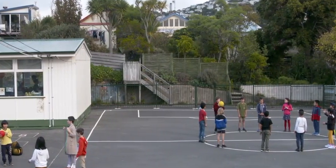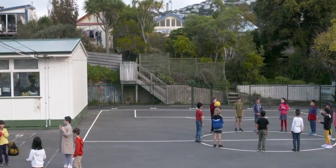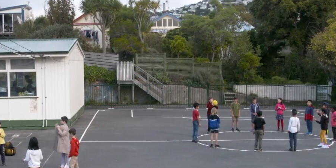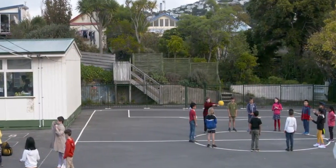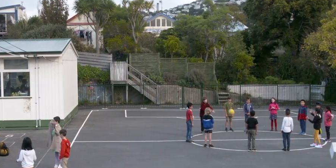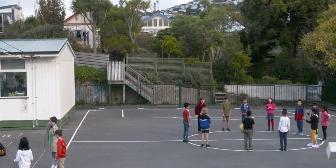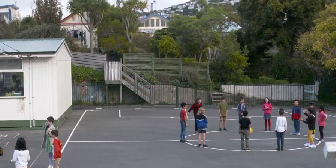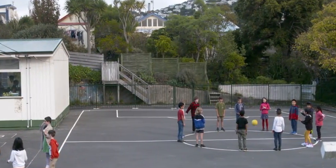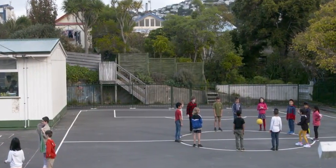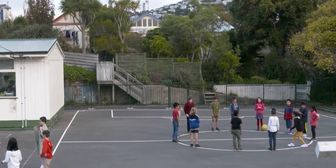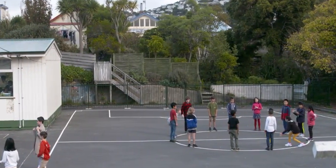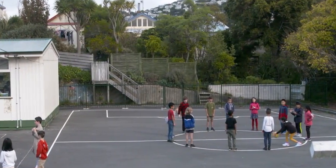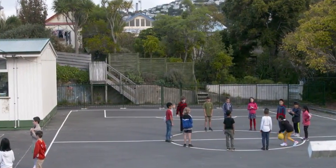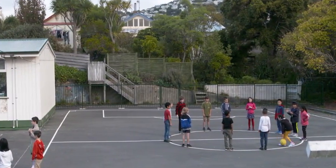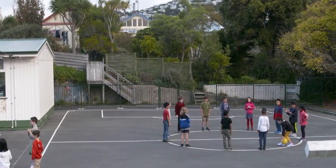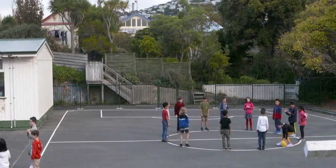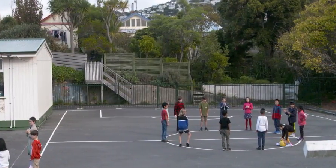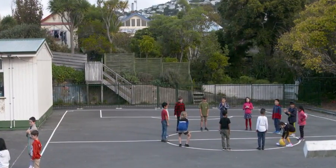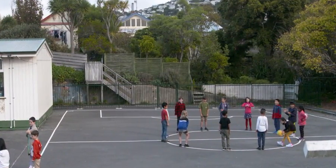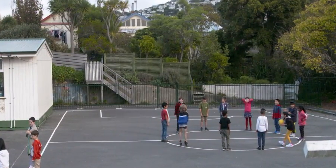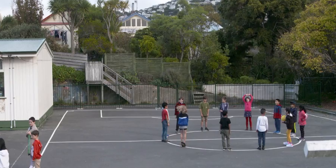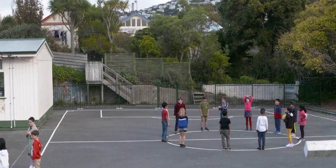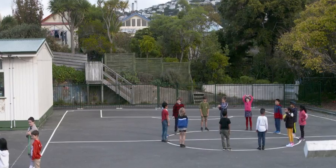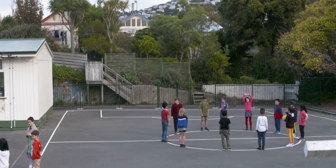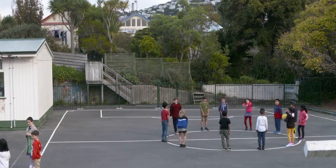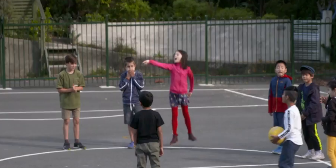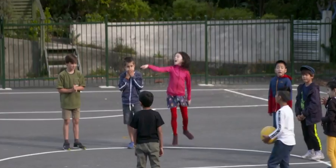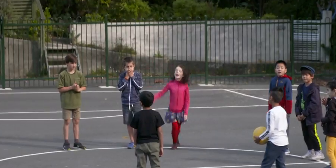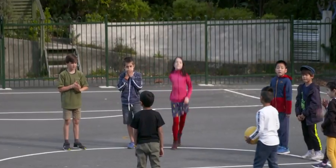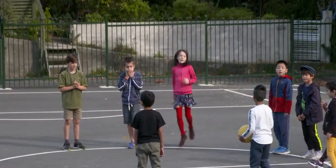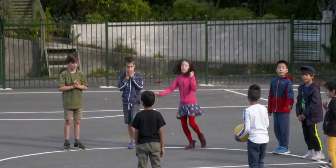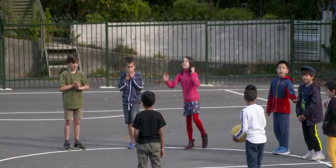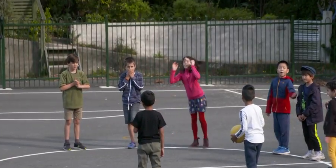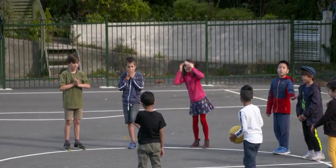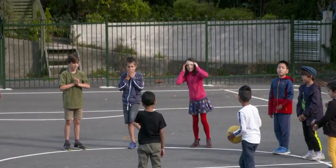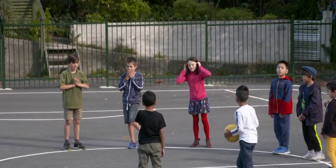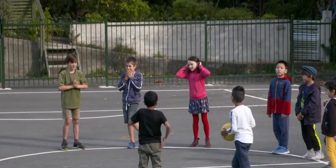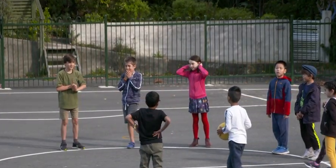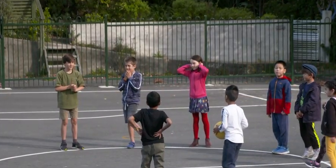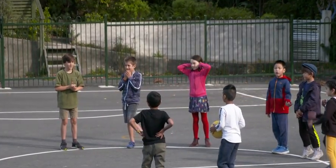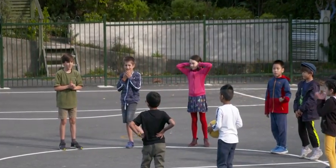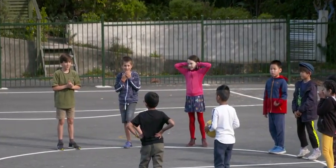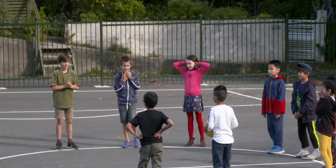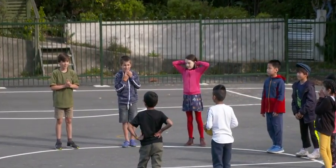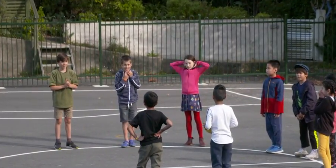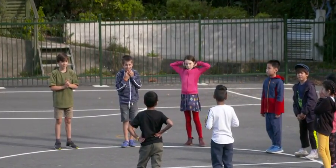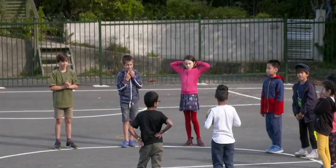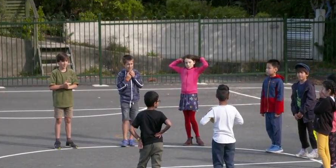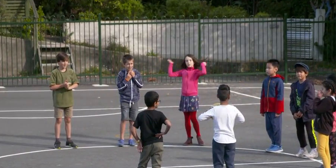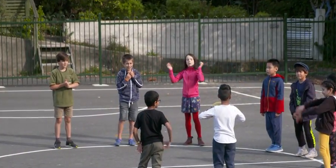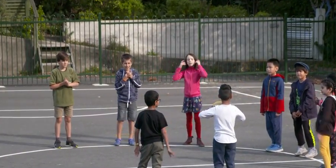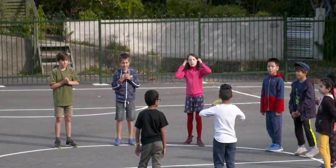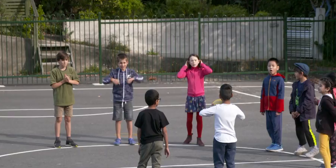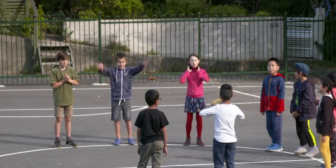behind us are playing with dodgeballs in their first PE lesson in weeks. They have to use hand sanitizer before and afterwards. The